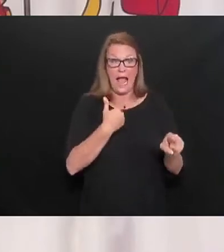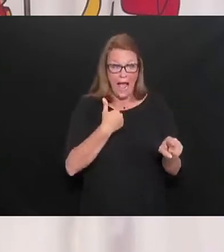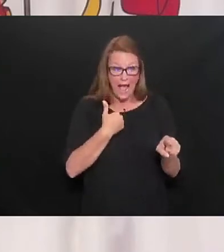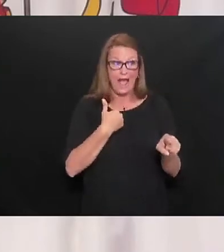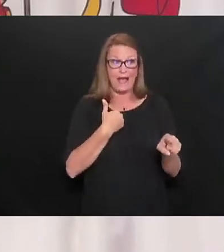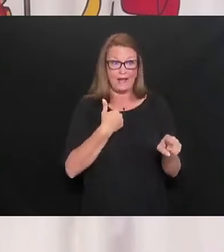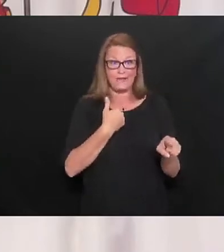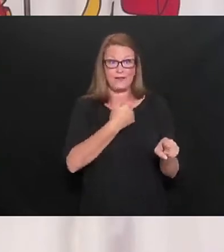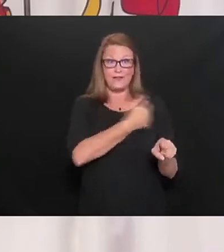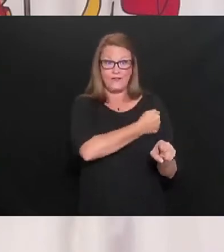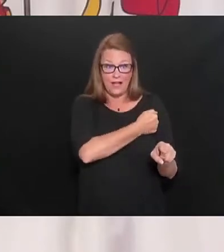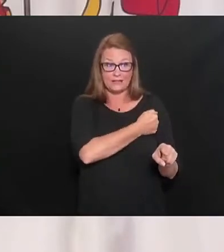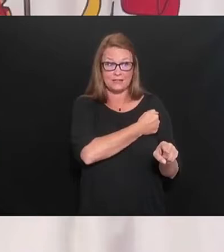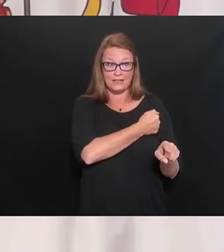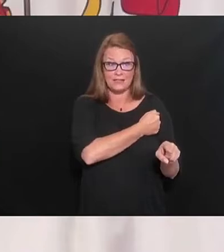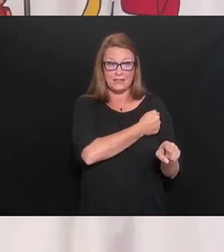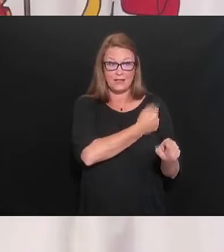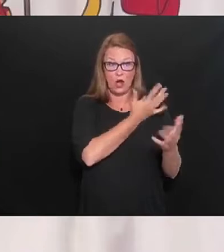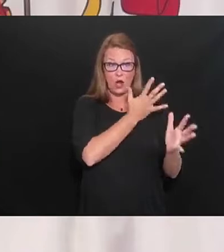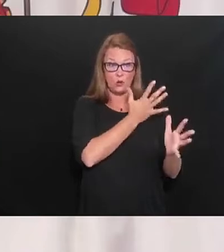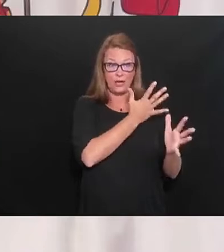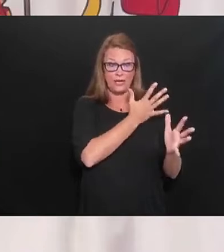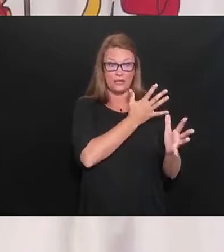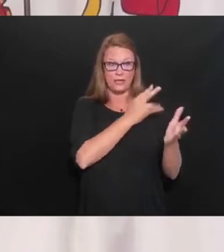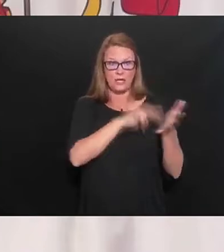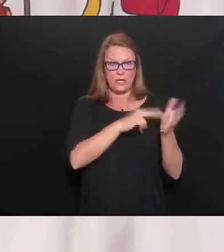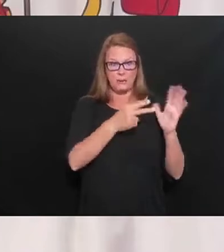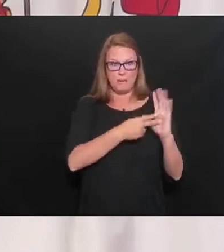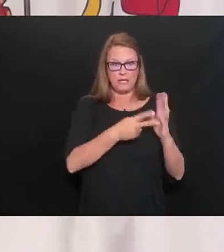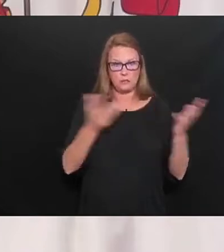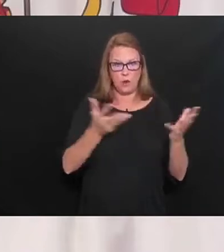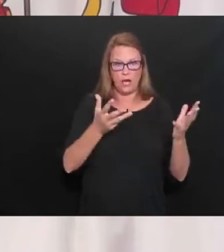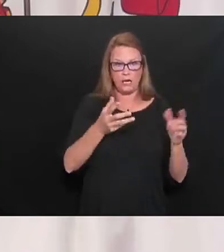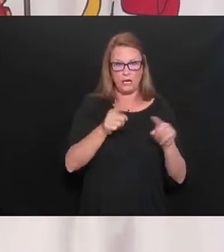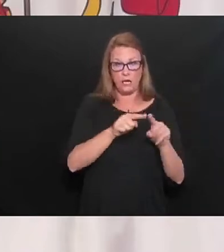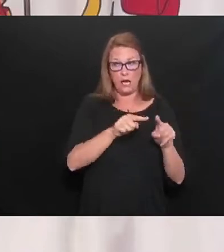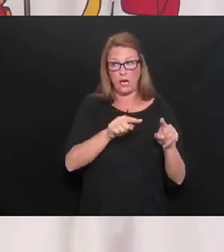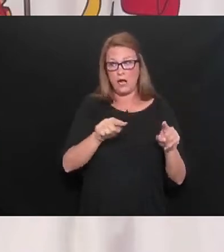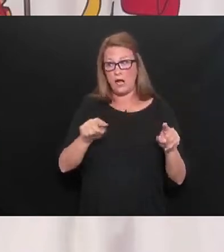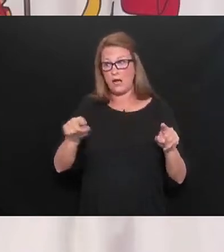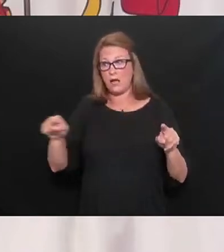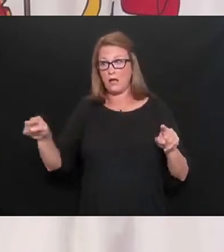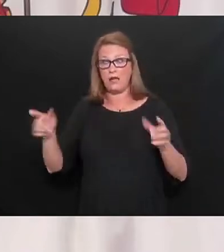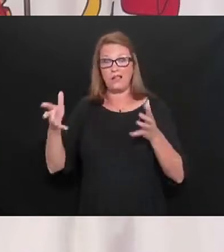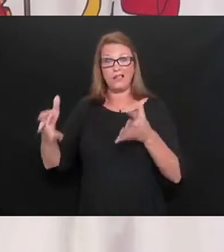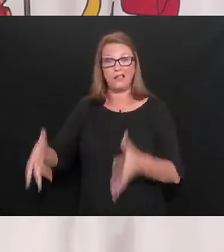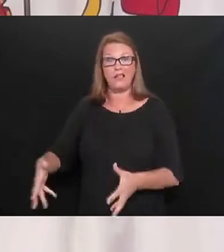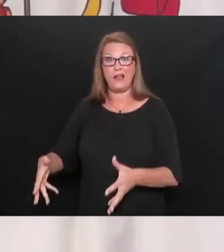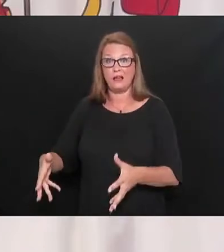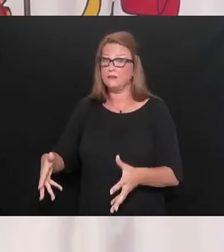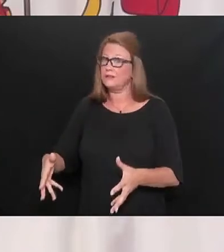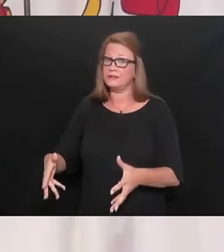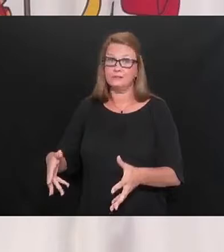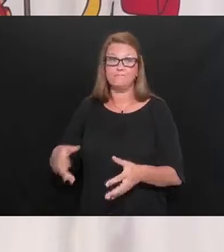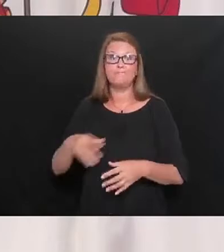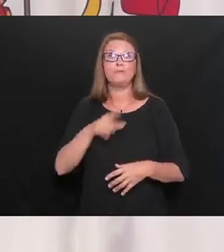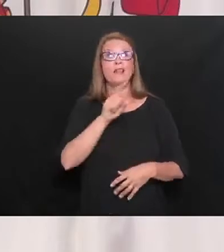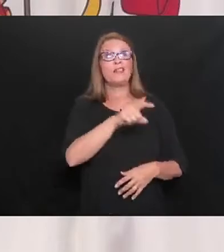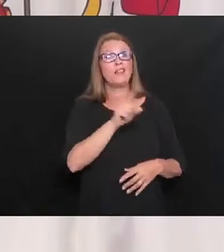to it are fully vaccinated, what does that tell us? It tells us that we really need to get our booster